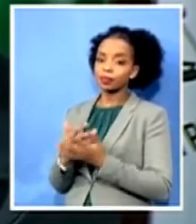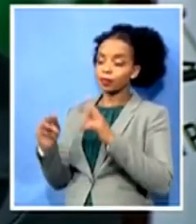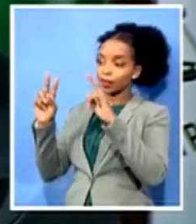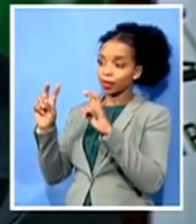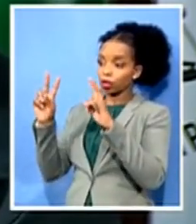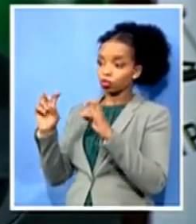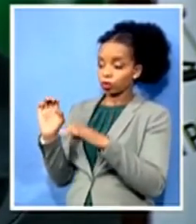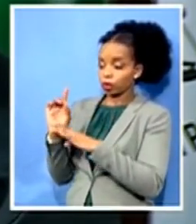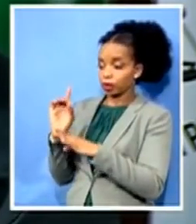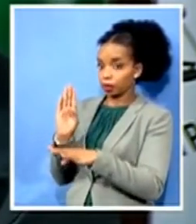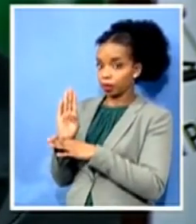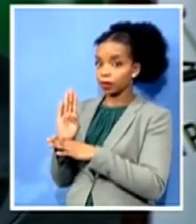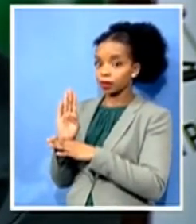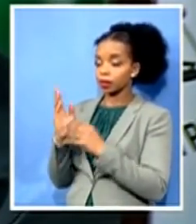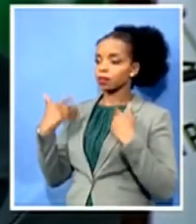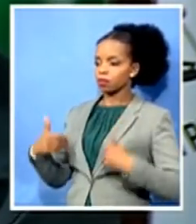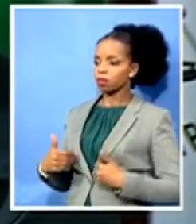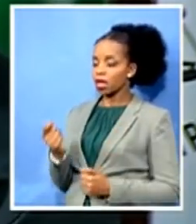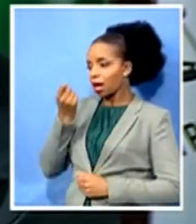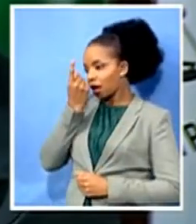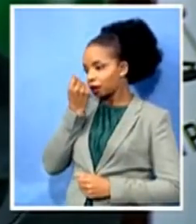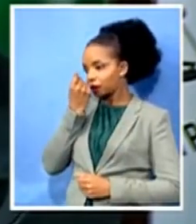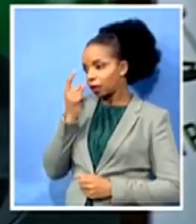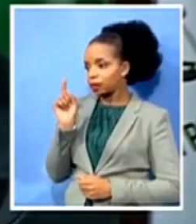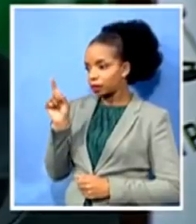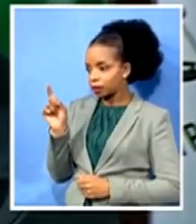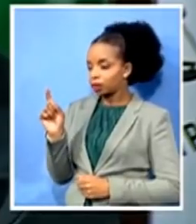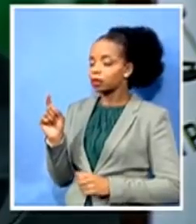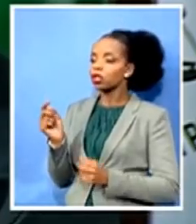new database, seems to have happened